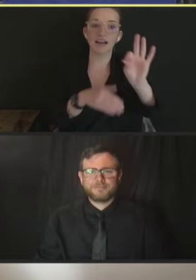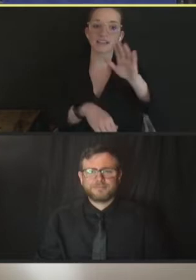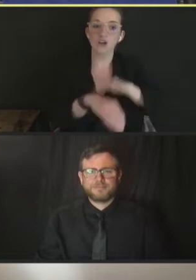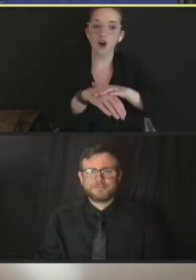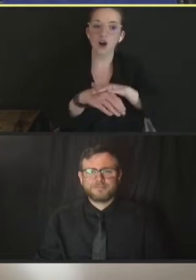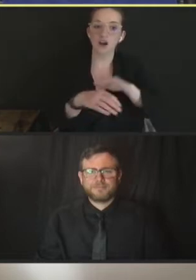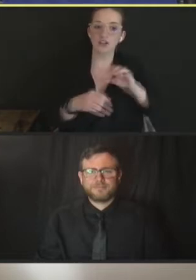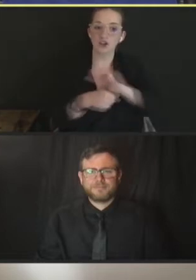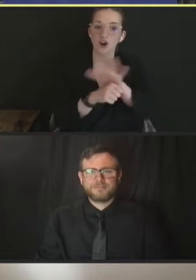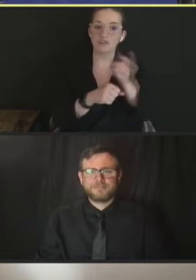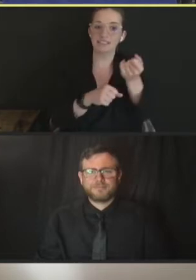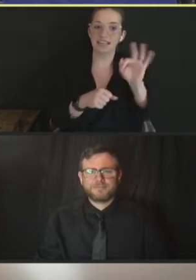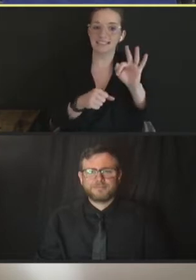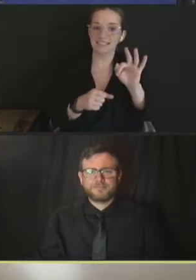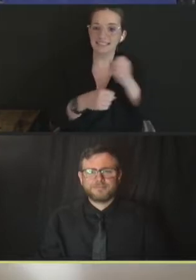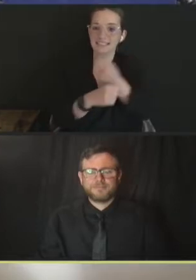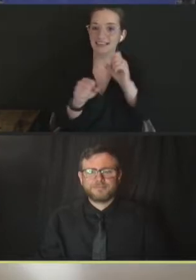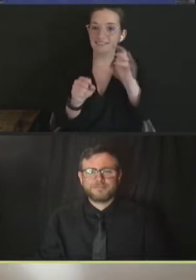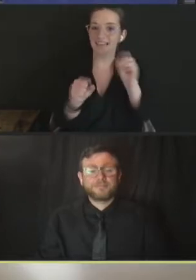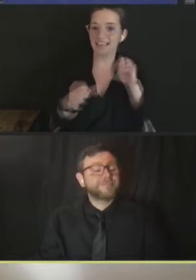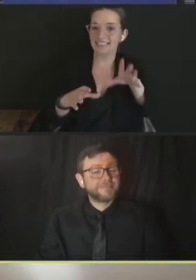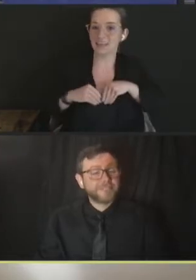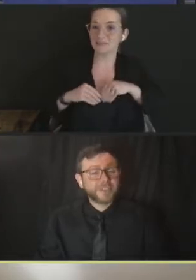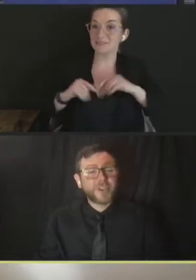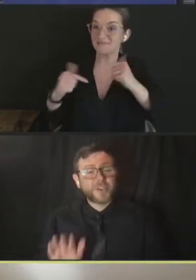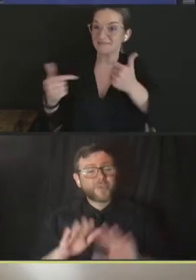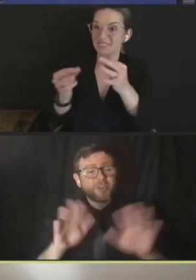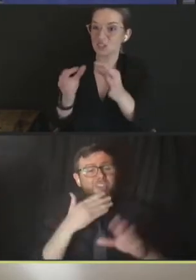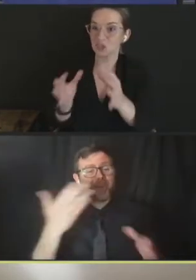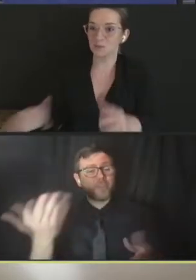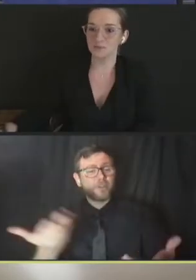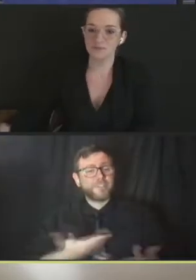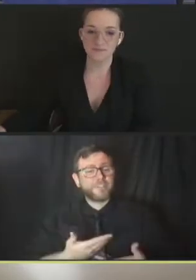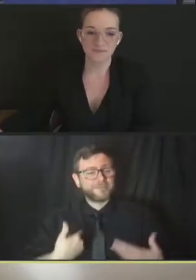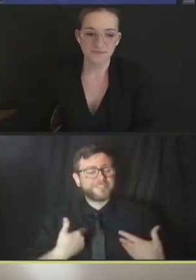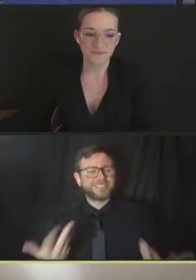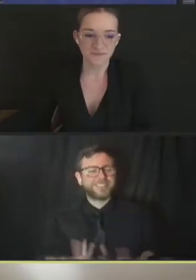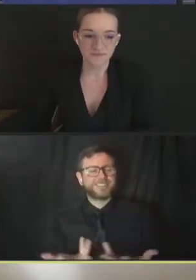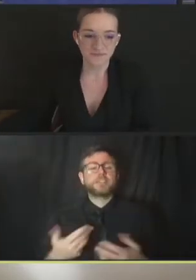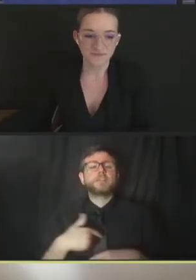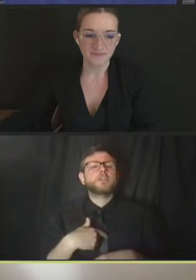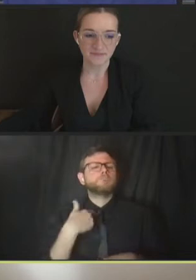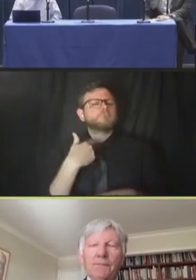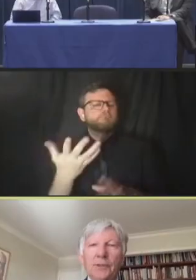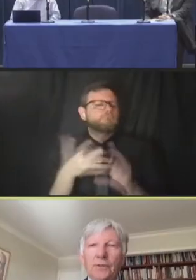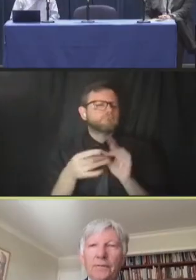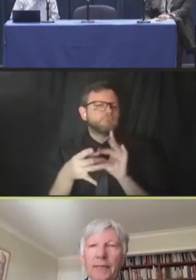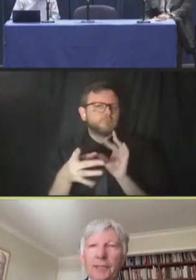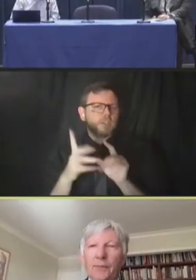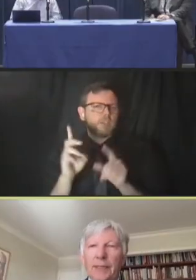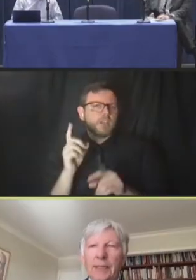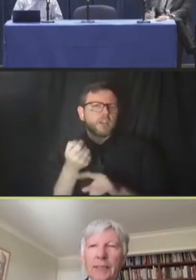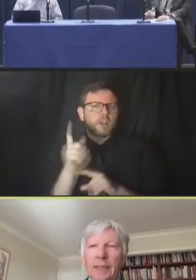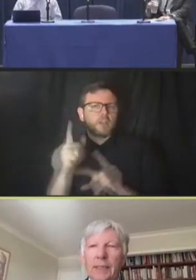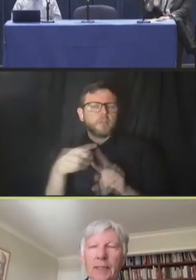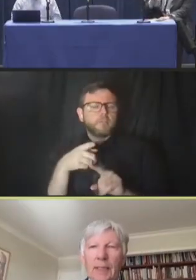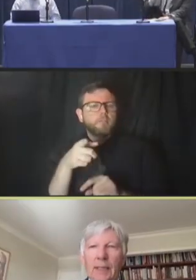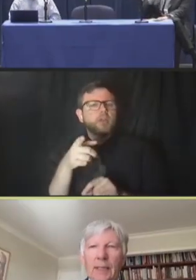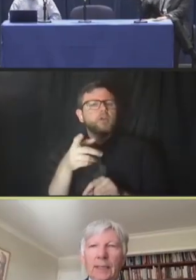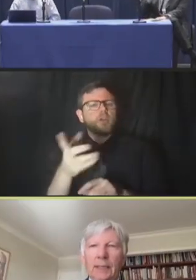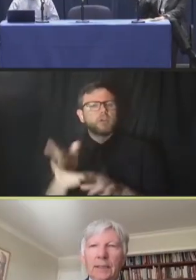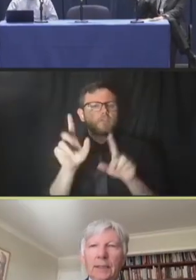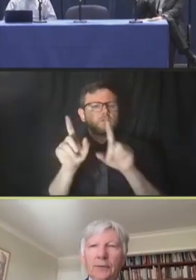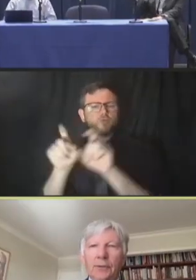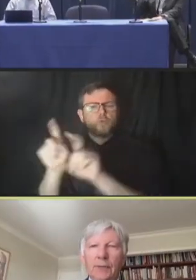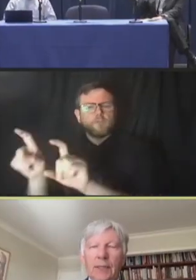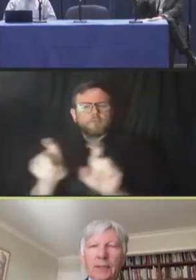are up. You have the floor. Great. Thank you very much for having me. So I'm going to tell you a little bit about a series of surveys that we did